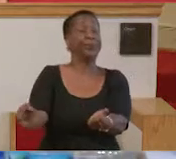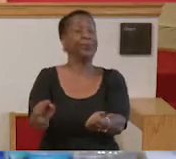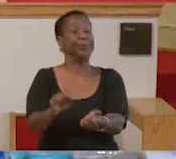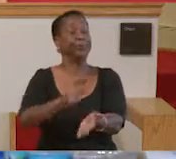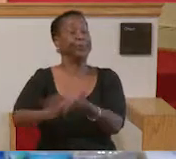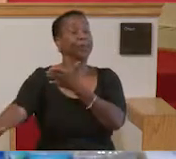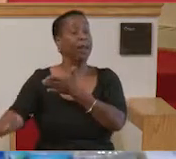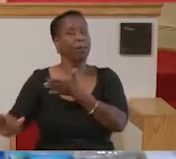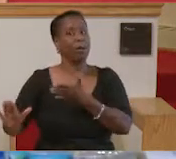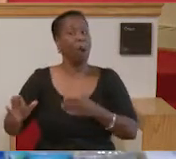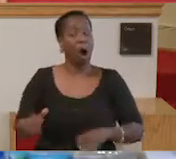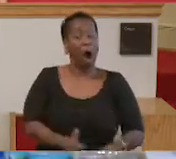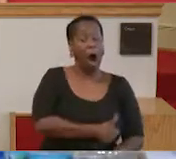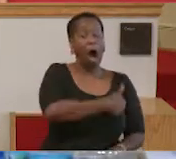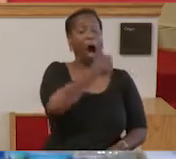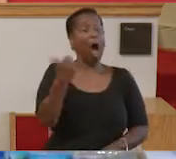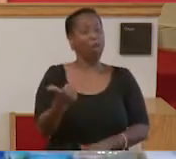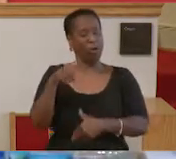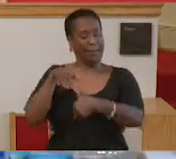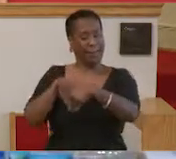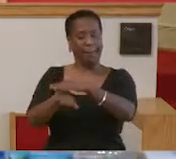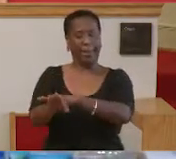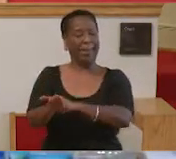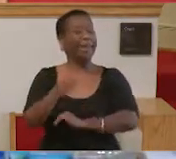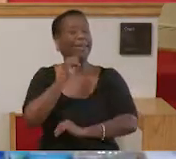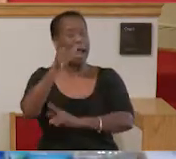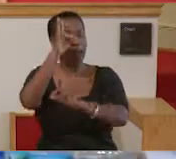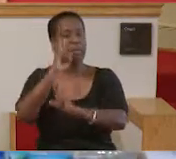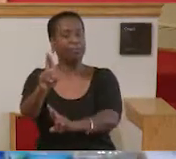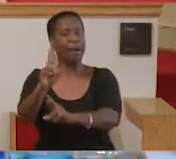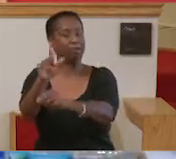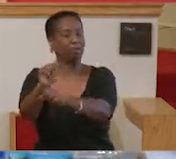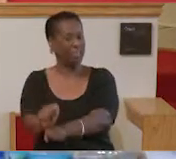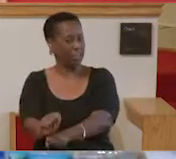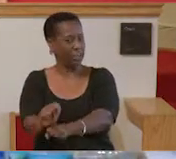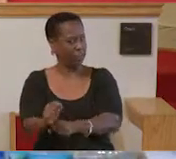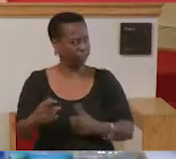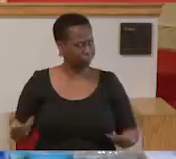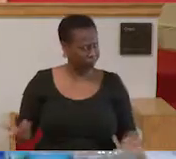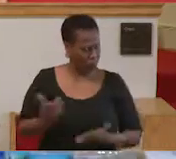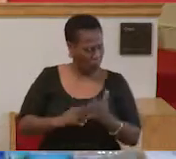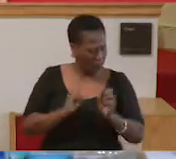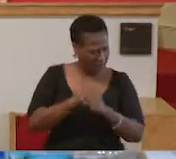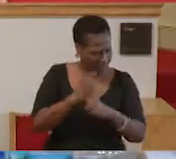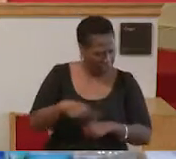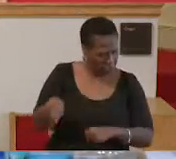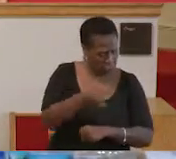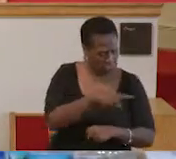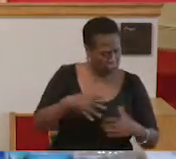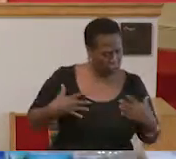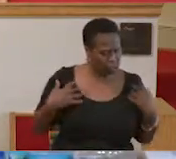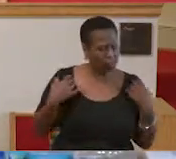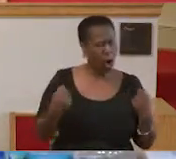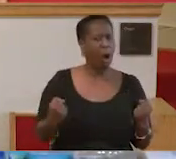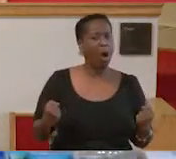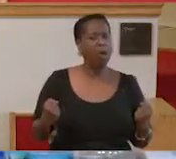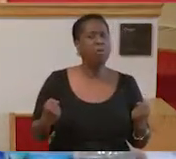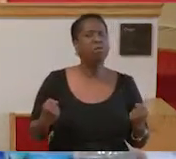Because others come in and don't respect the tradition. What makes you so strong